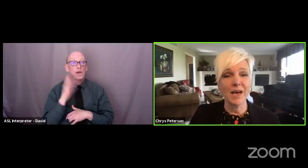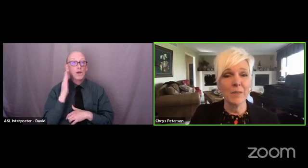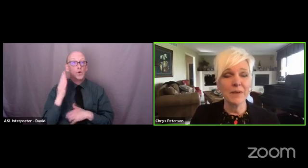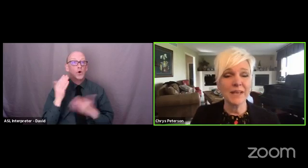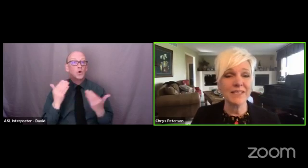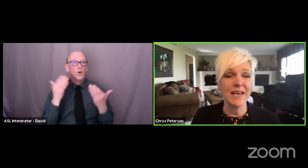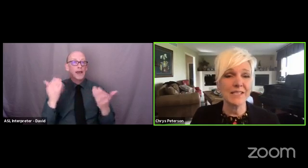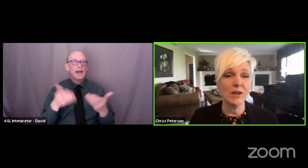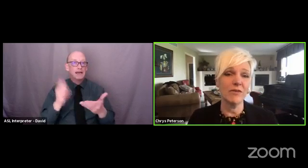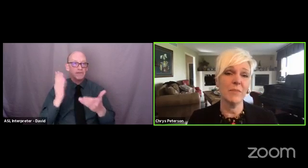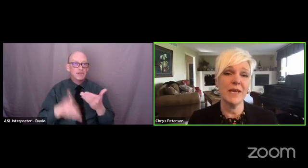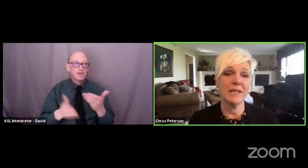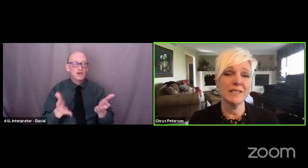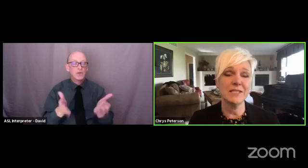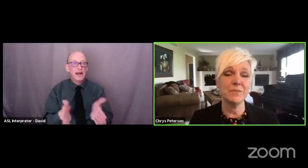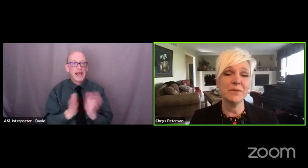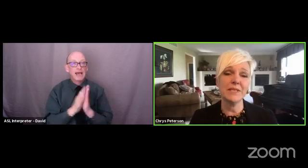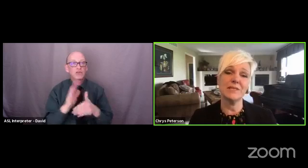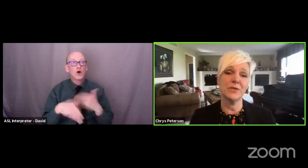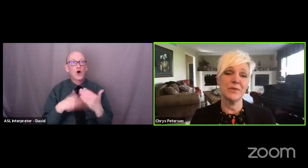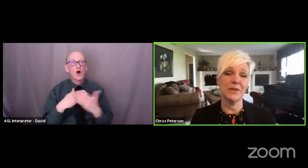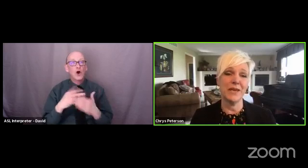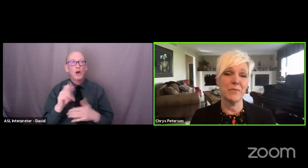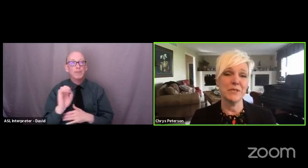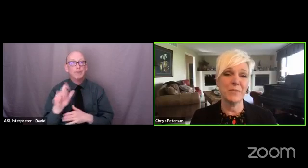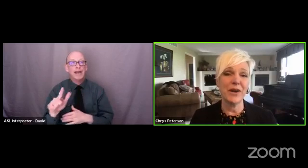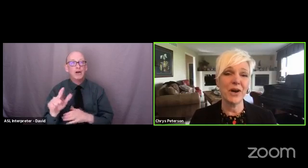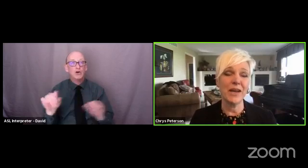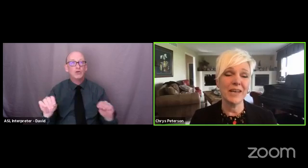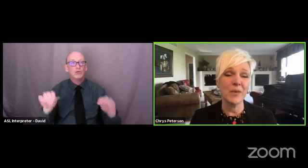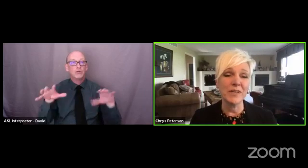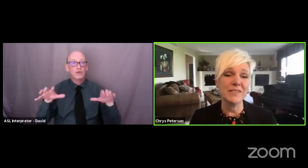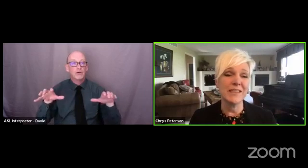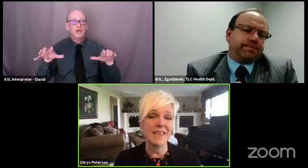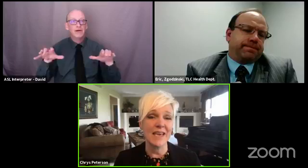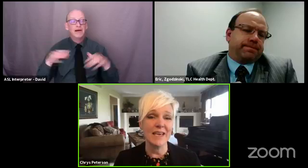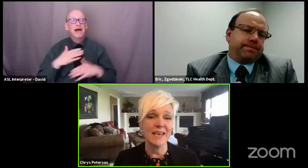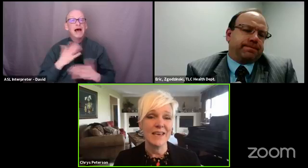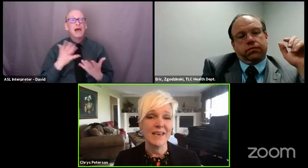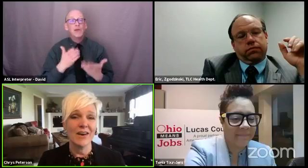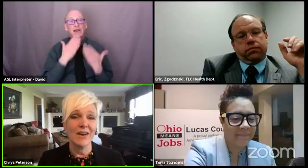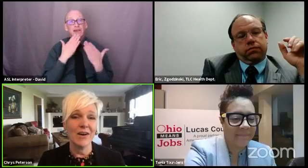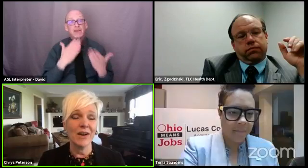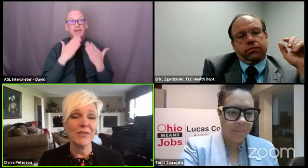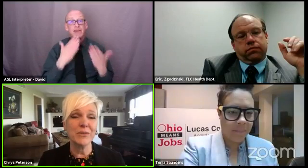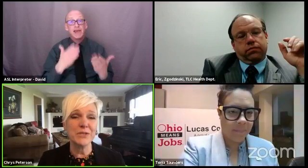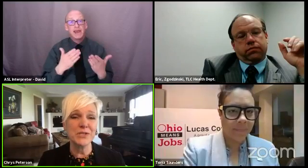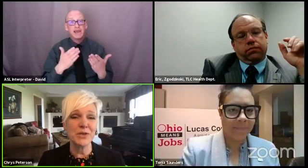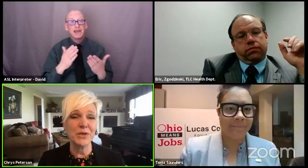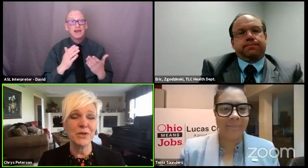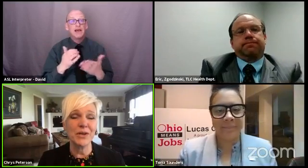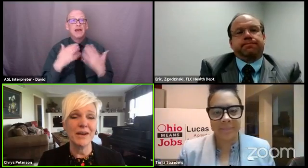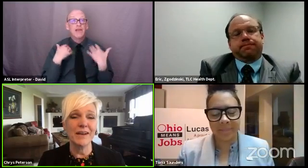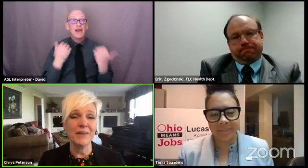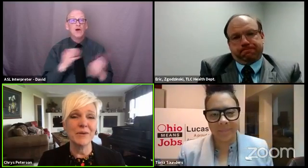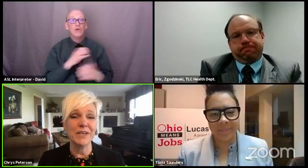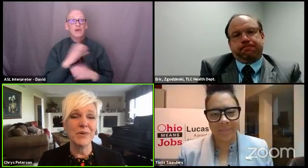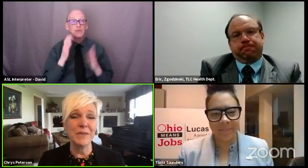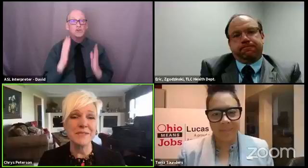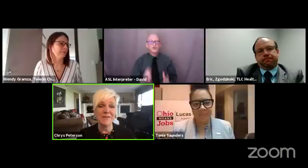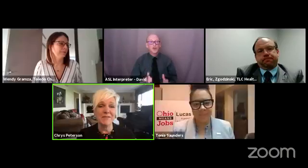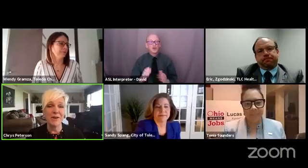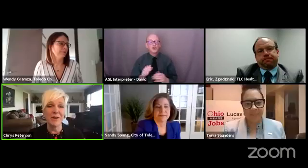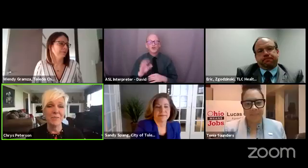this up. I'd like to ask all of our panelists to please turn their cameras back on. I want to thank our Health Commissioner,